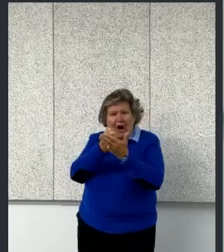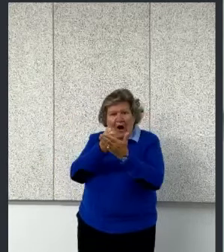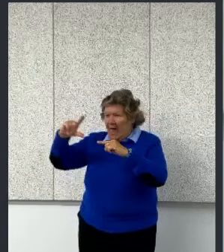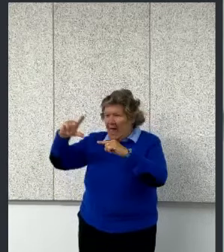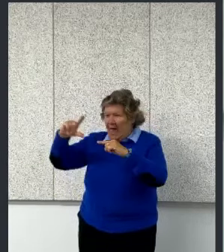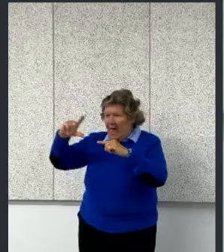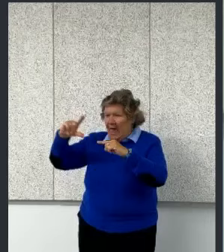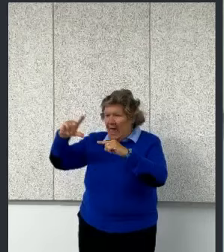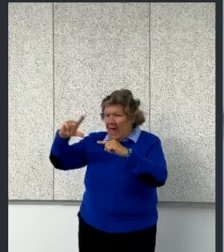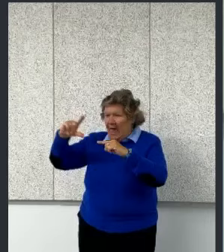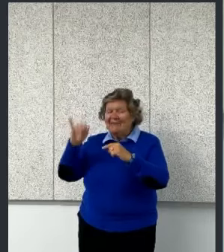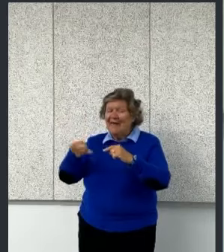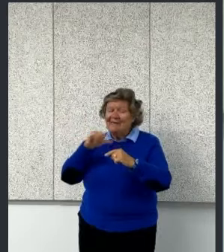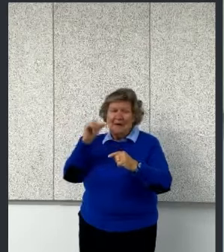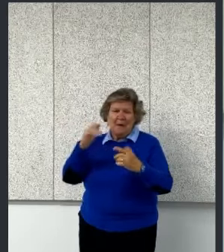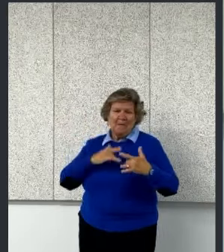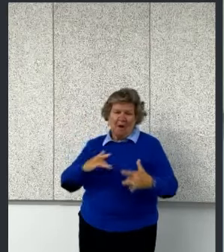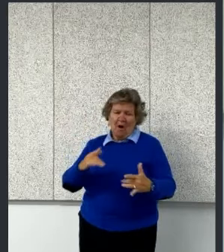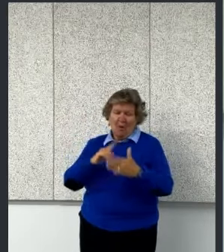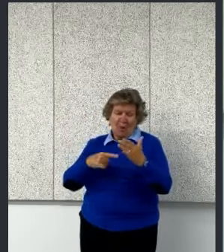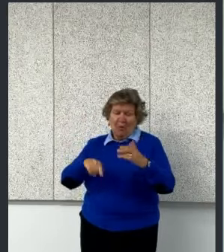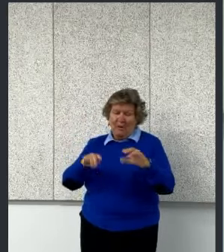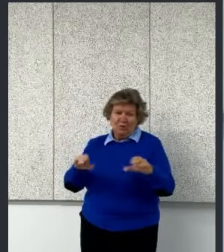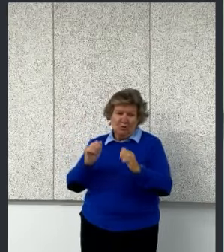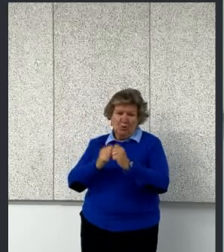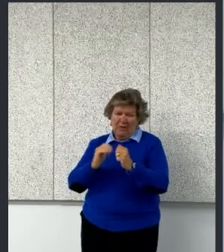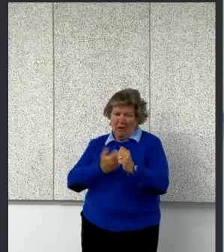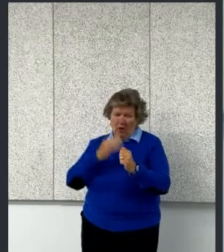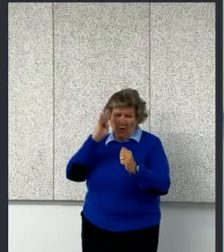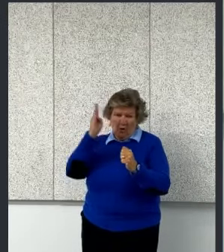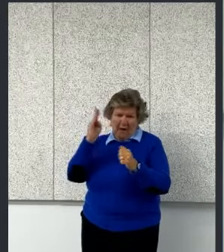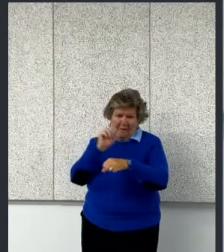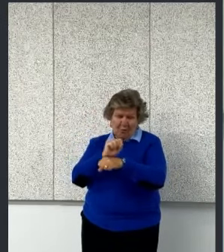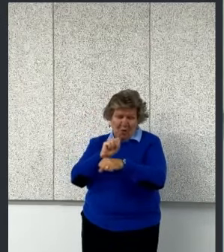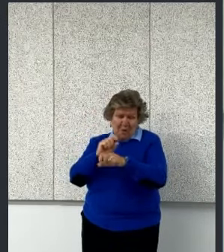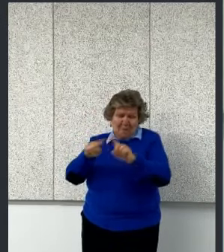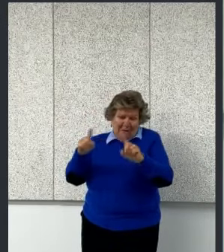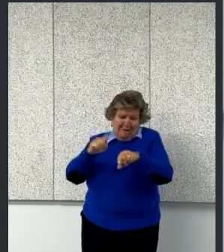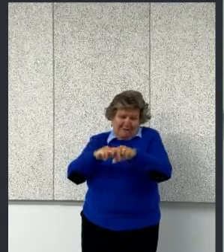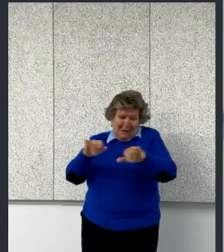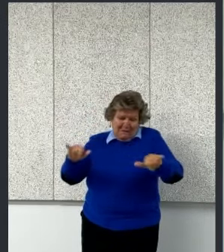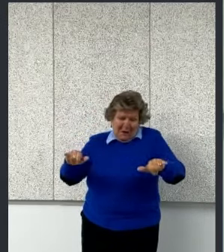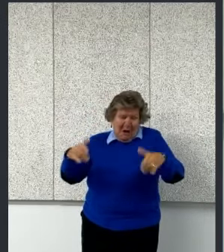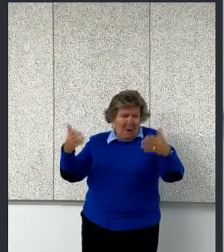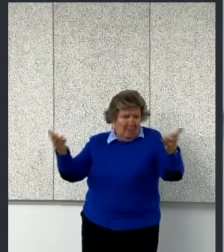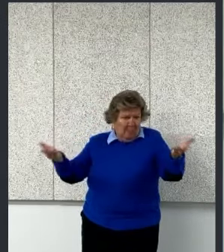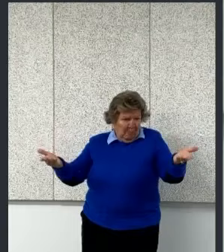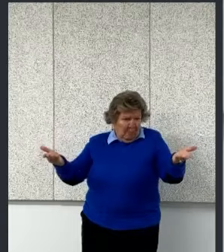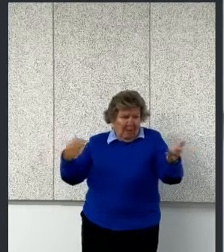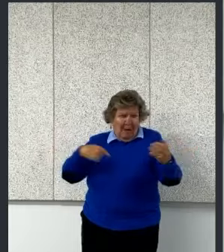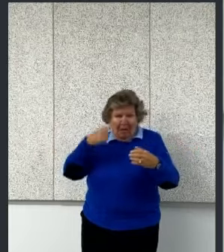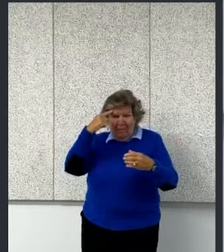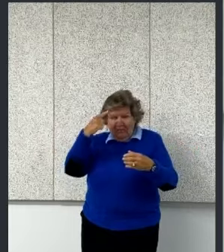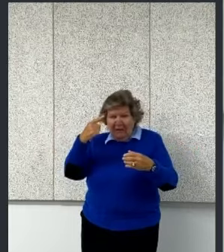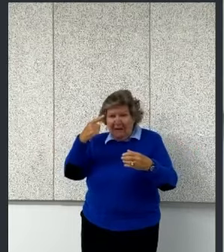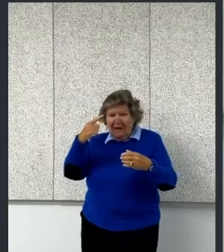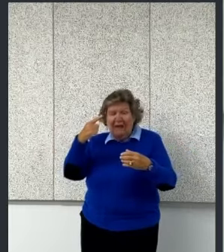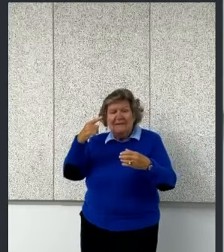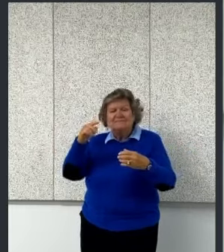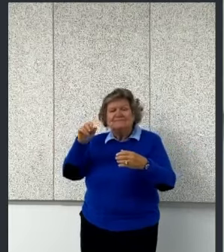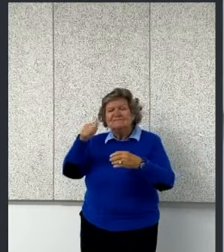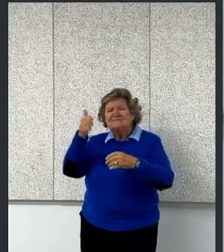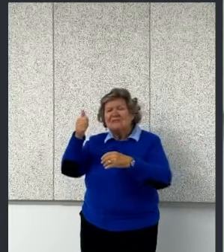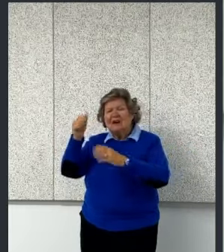nature of our creative work. And yet, I think that perhaps in times of other either